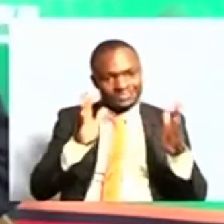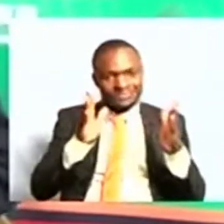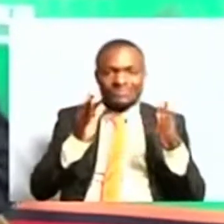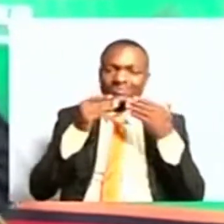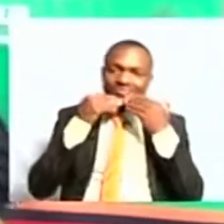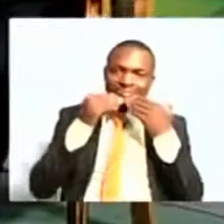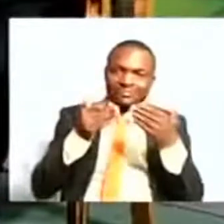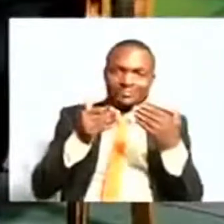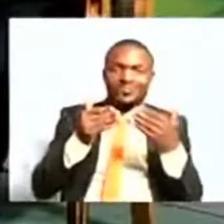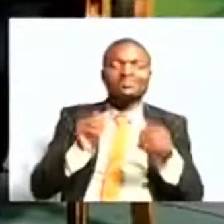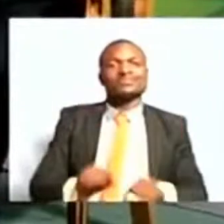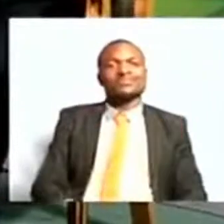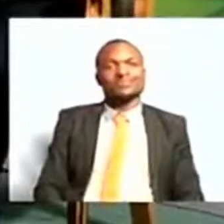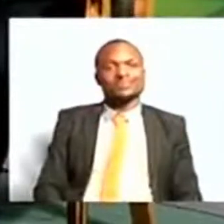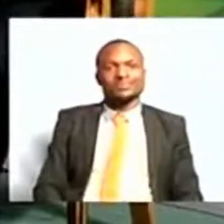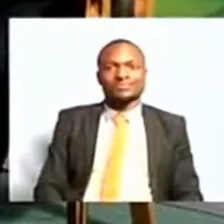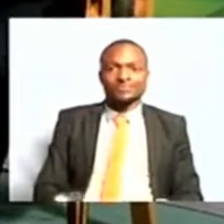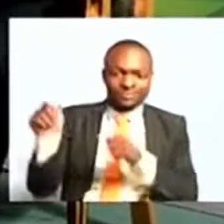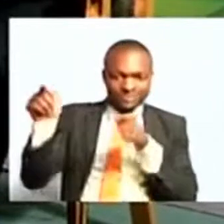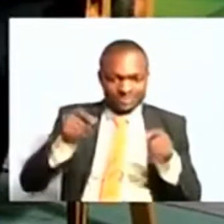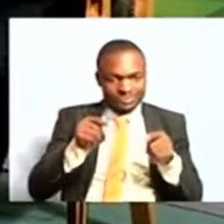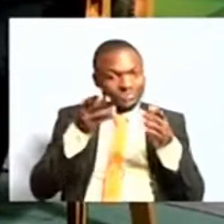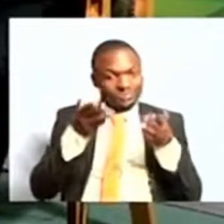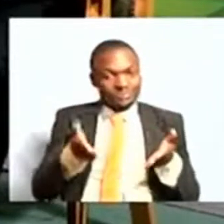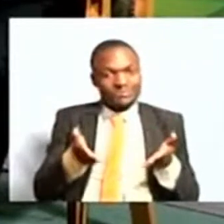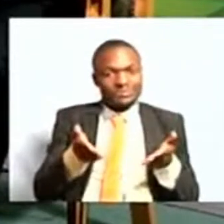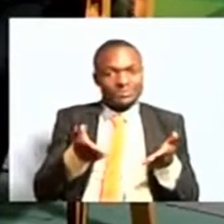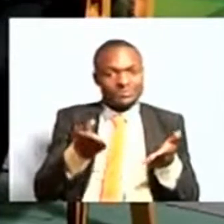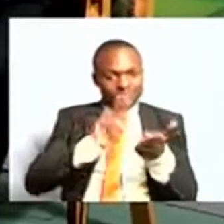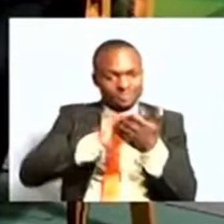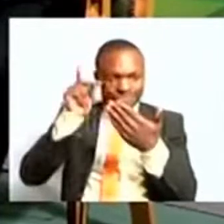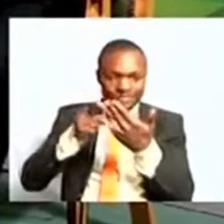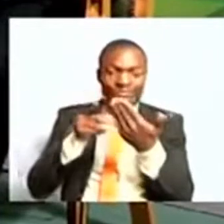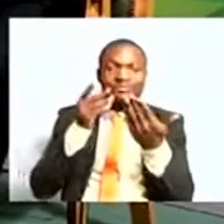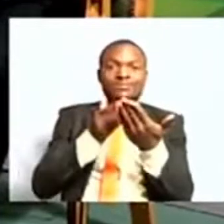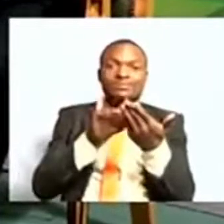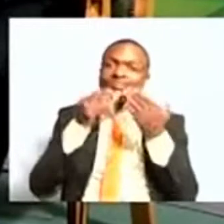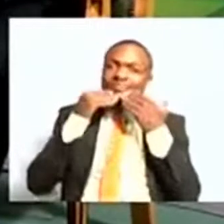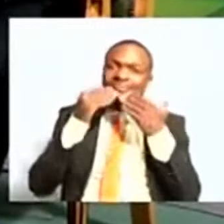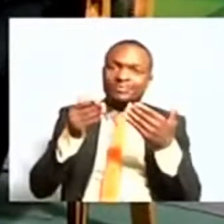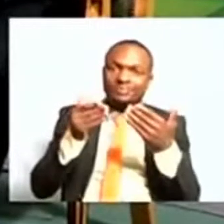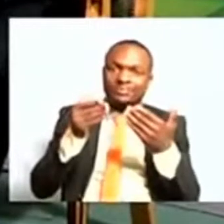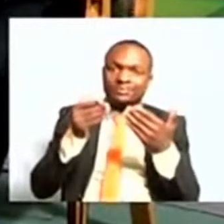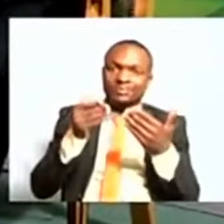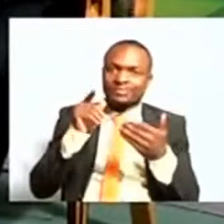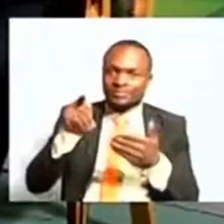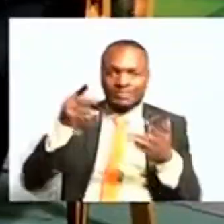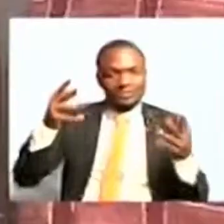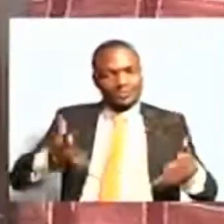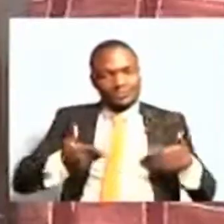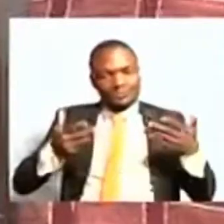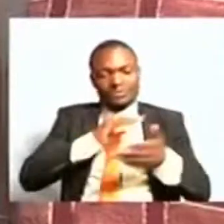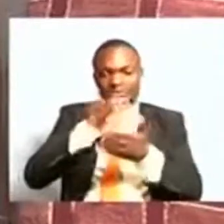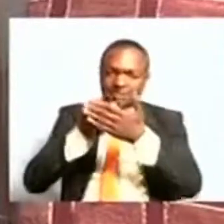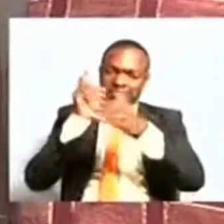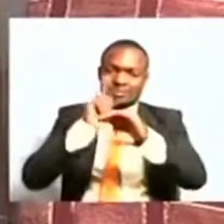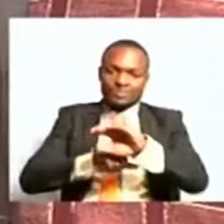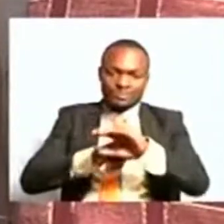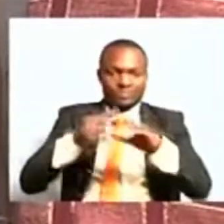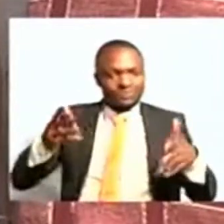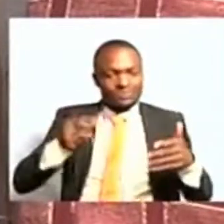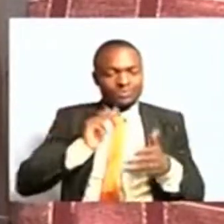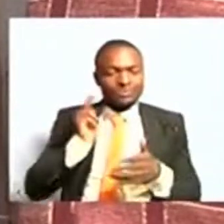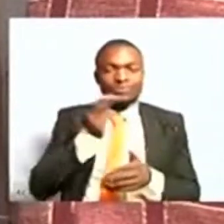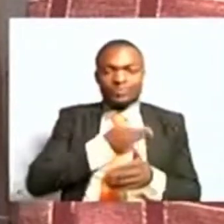you so much for making appearance on this program. Thank you so much. It's been a pleasure. It's always a pleasure for us to spread